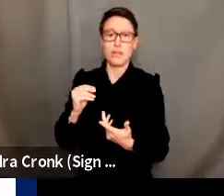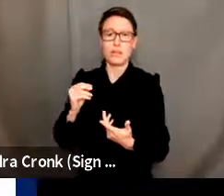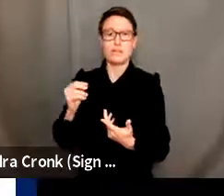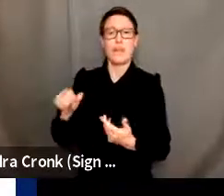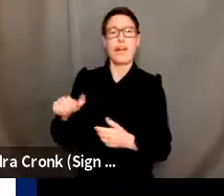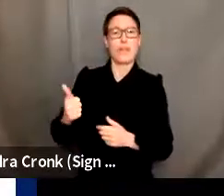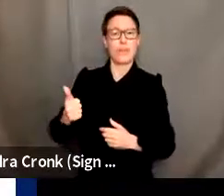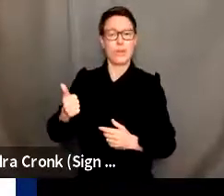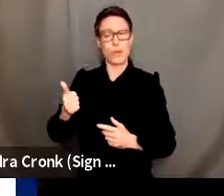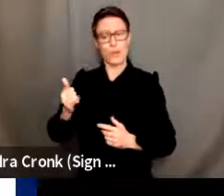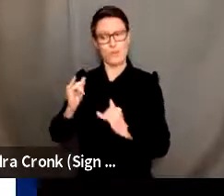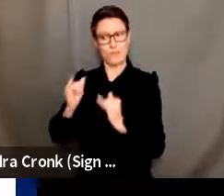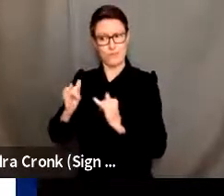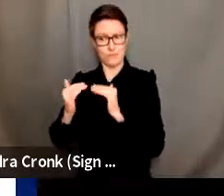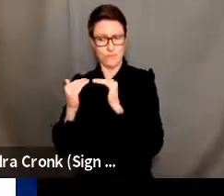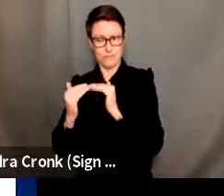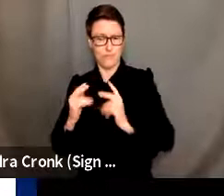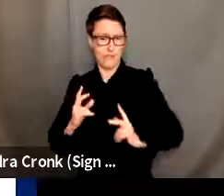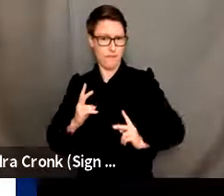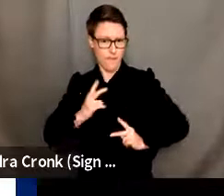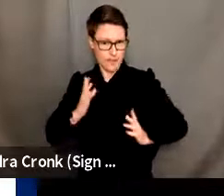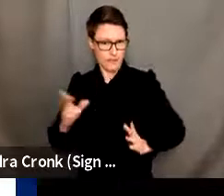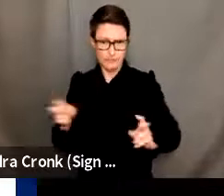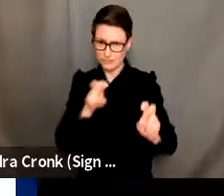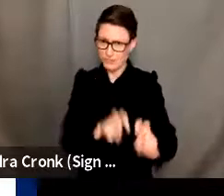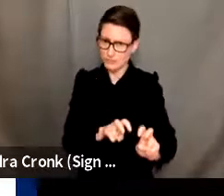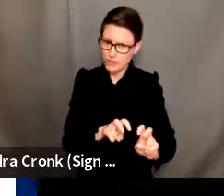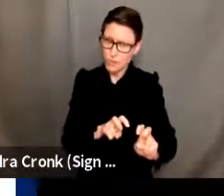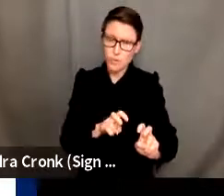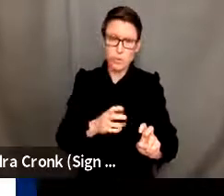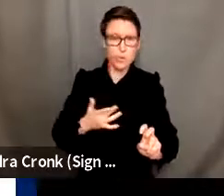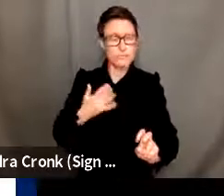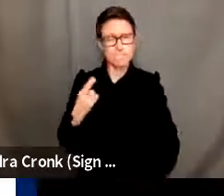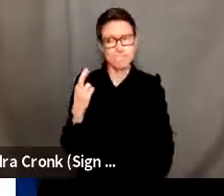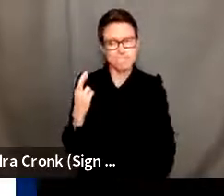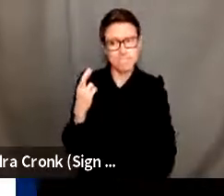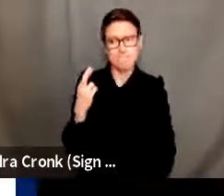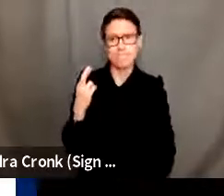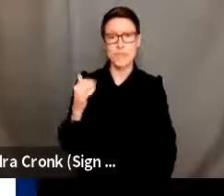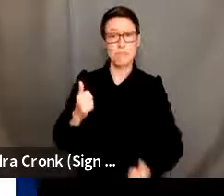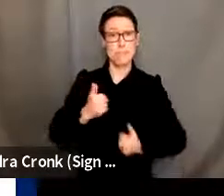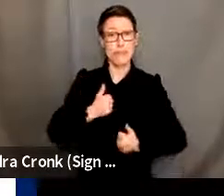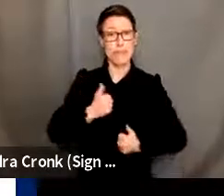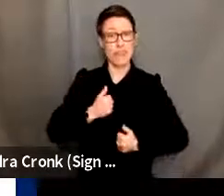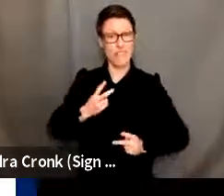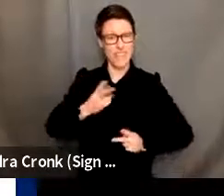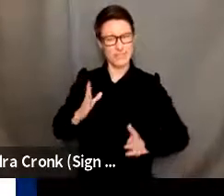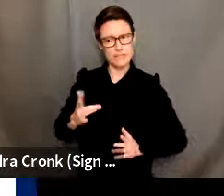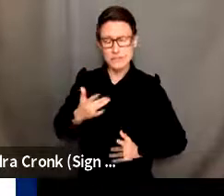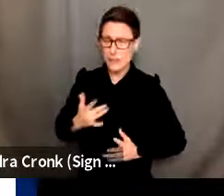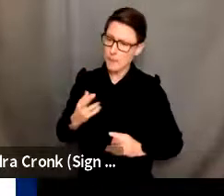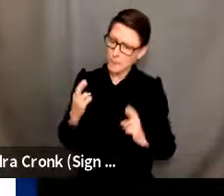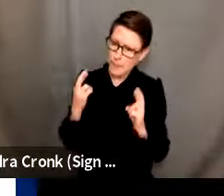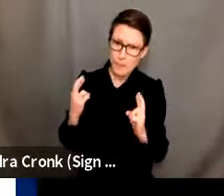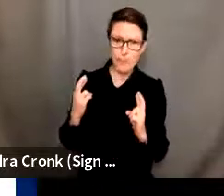pretty tight in that they go through and share a lot of commonalities. One of the veterans that I went